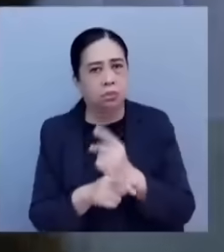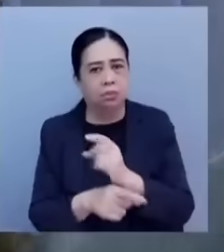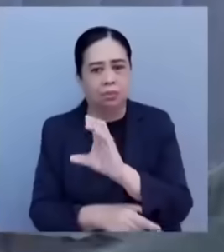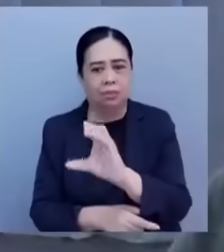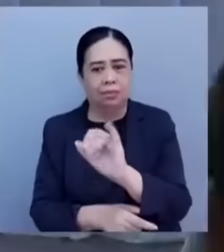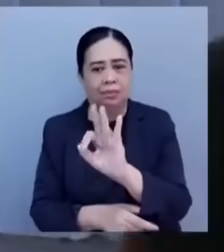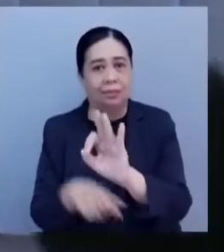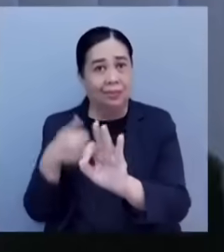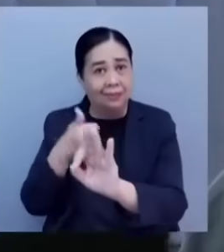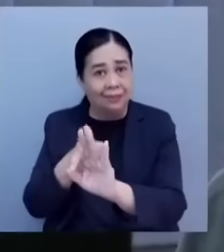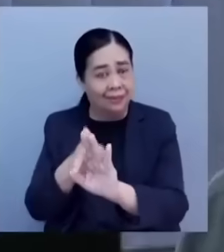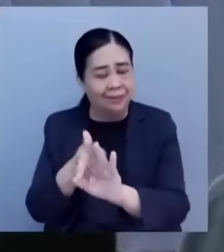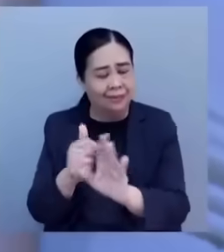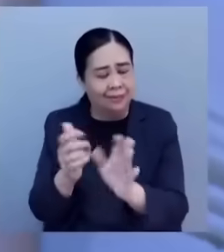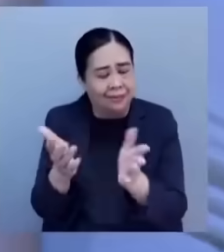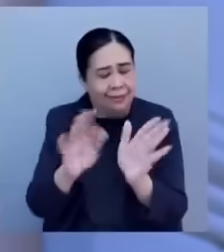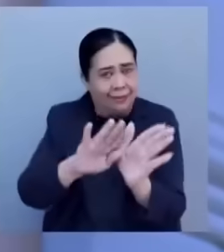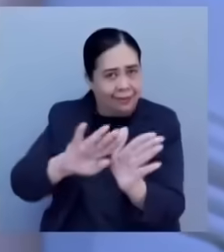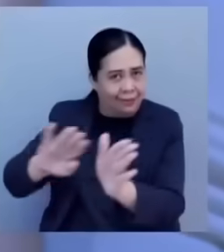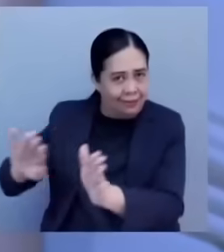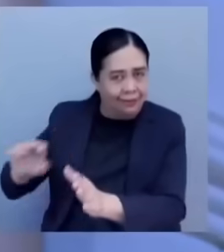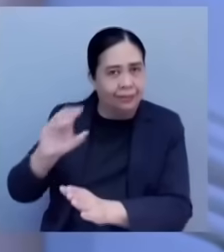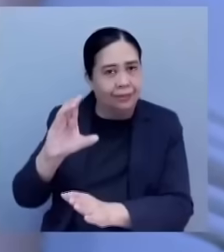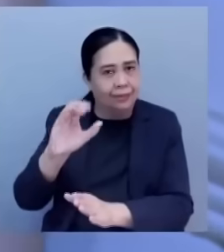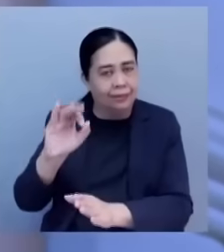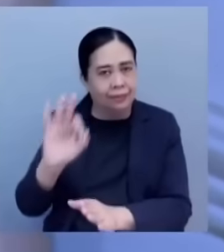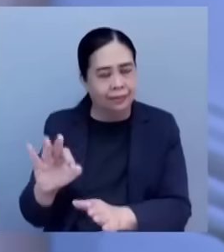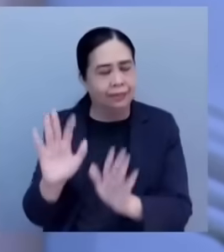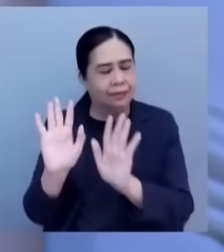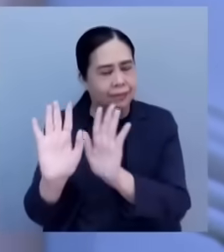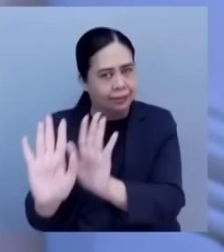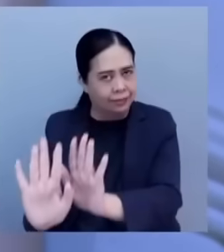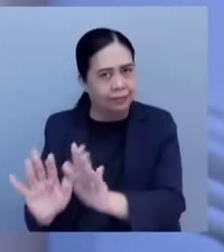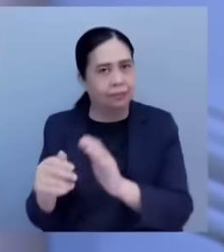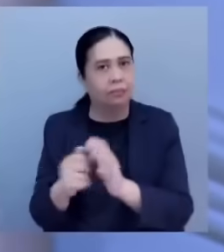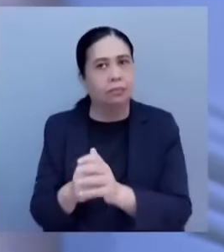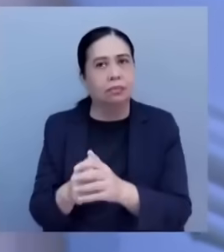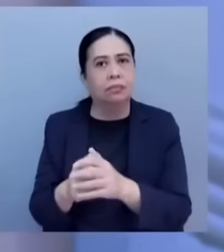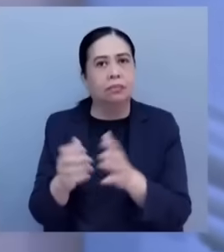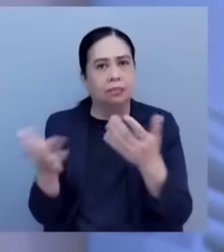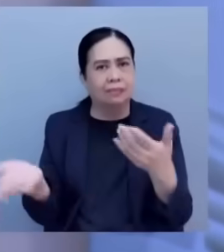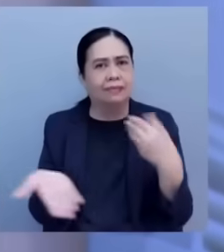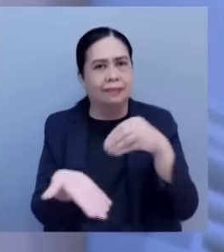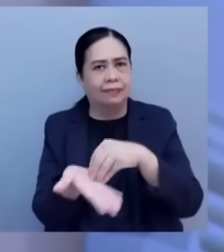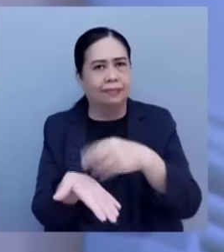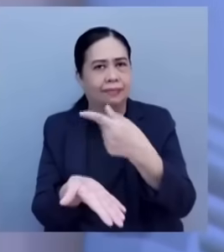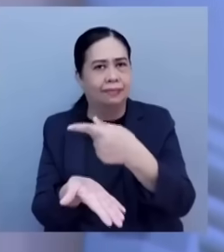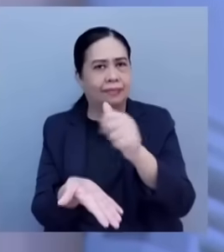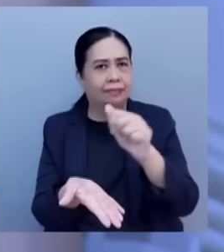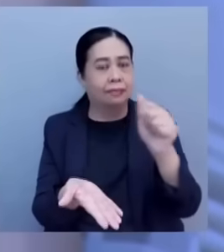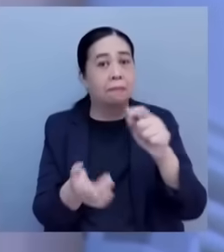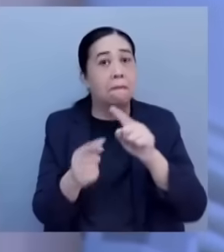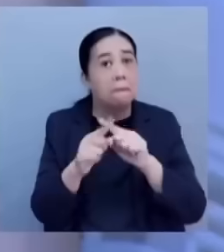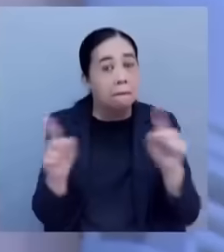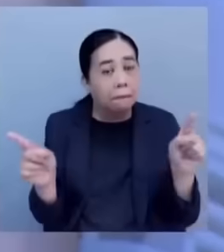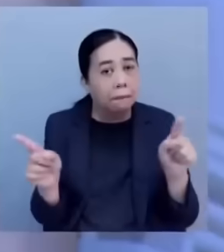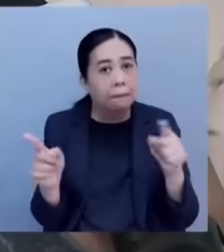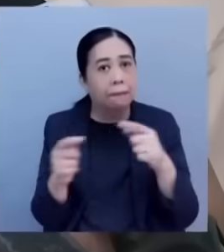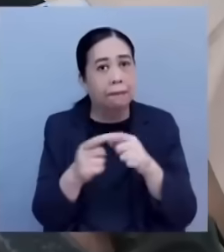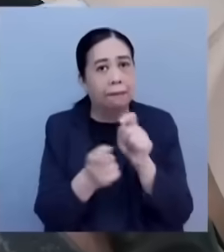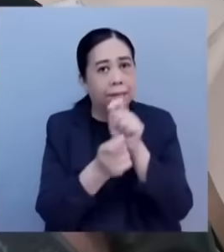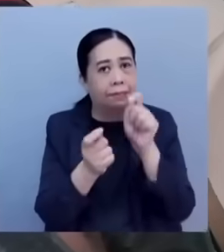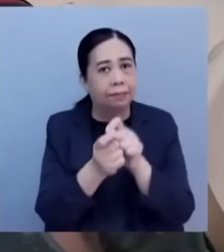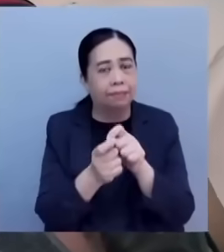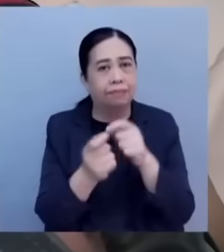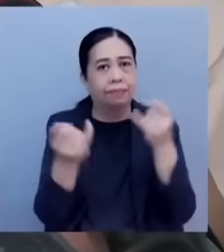funds themselves, mm-hmm. if they are provided for specifically in the General Appropriations Act, but at least on the specific issue